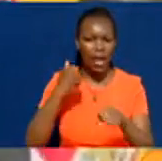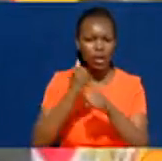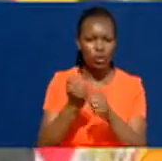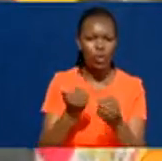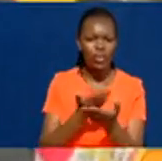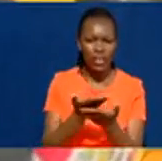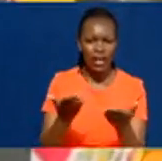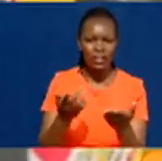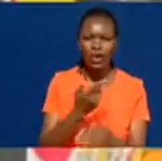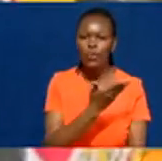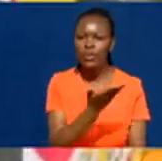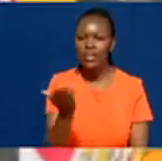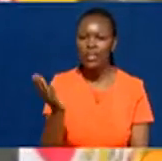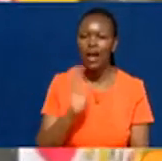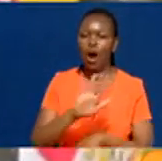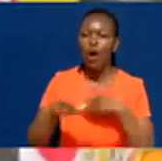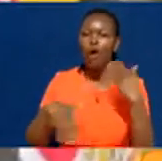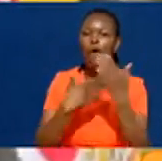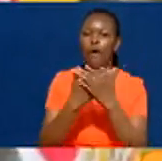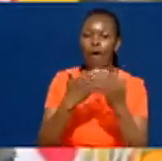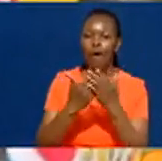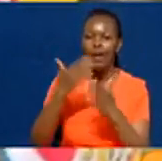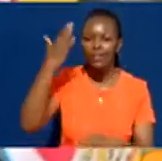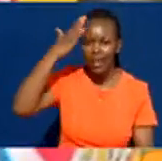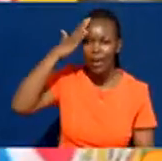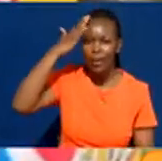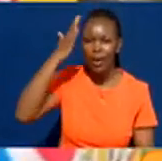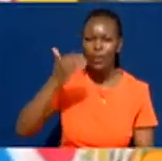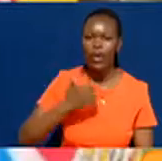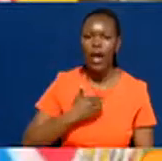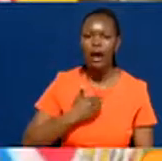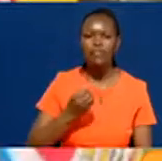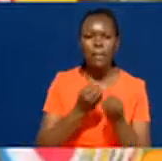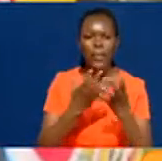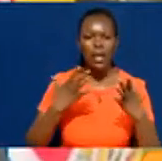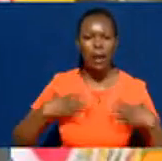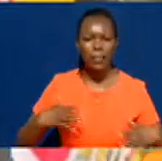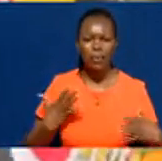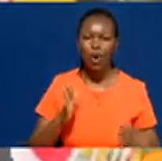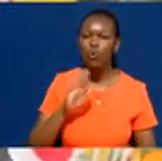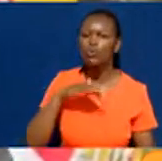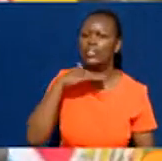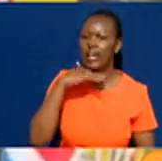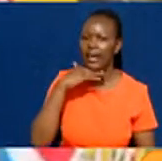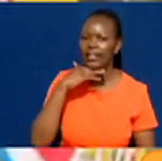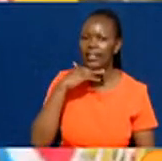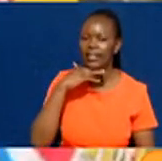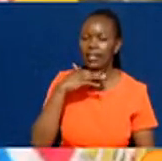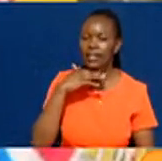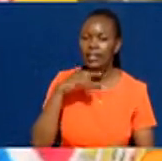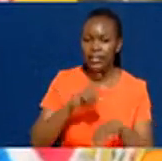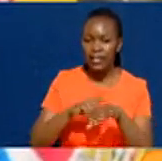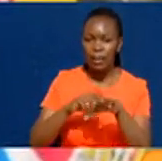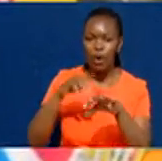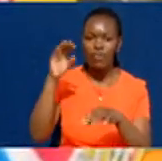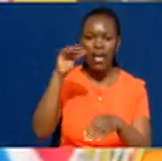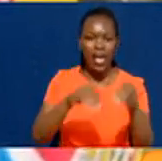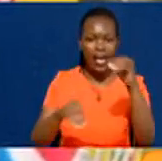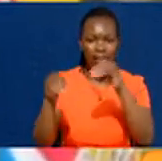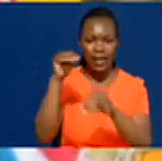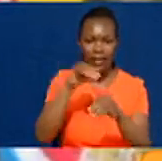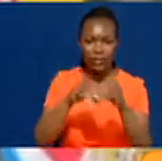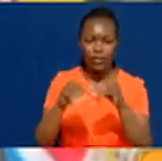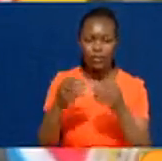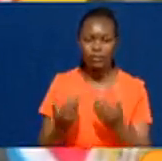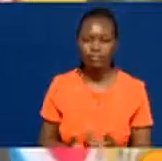we are all aware that there are men and women who lost lives in this election when they shouldn't.